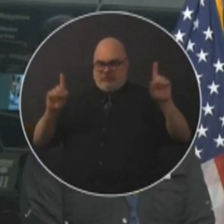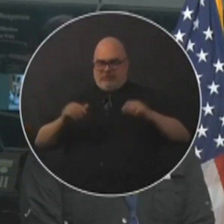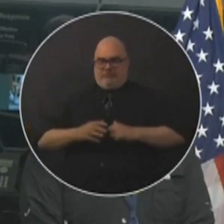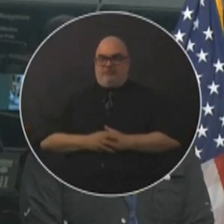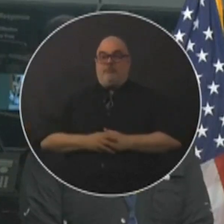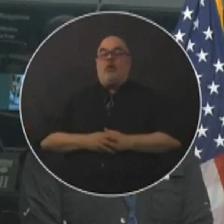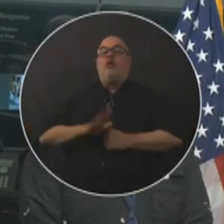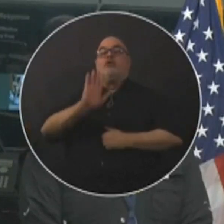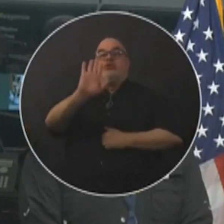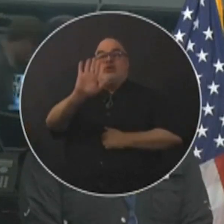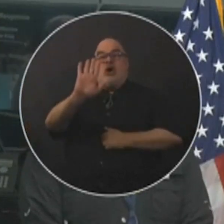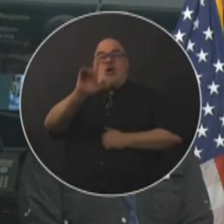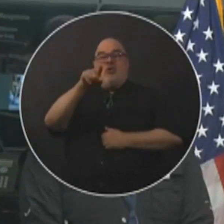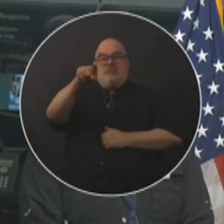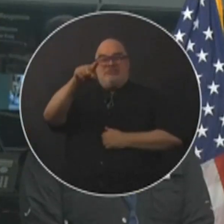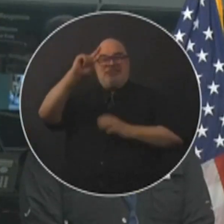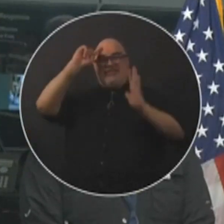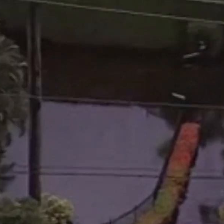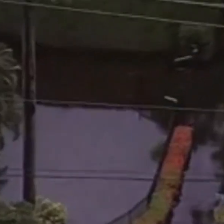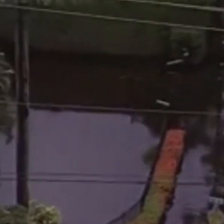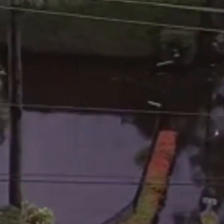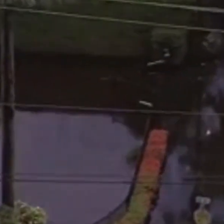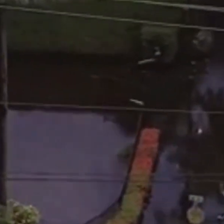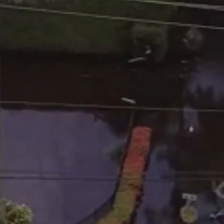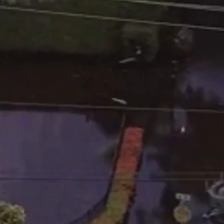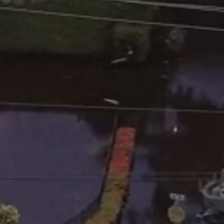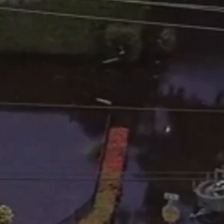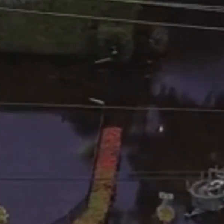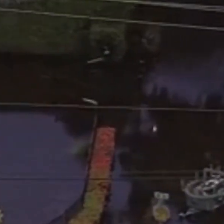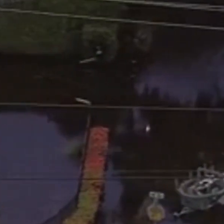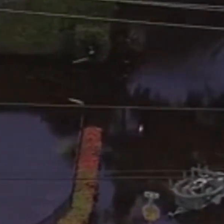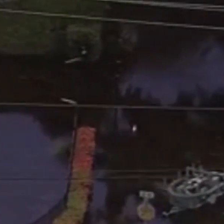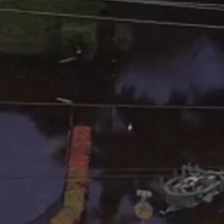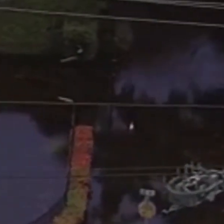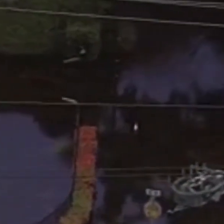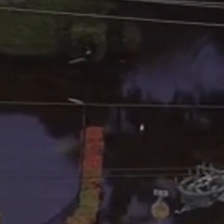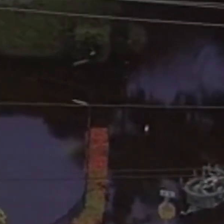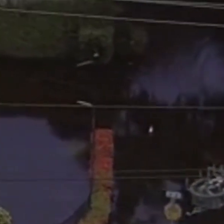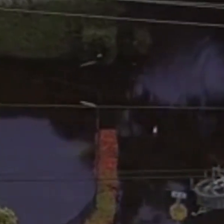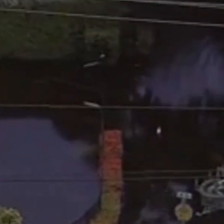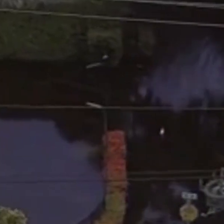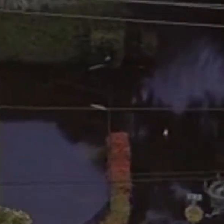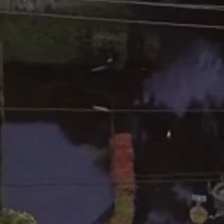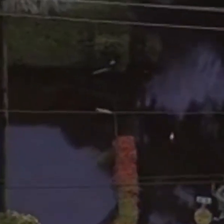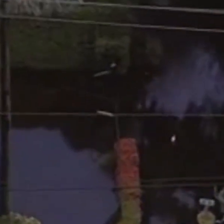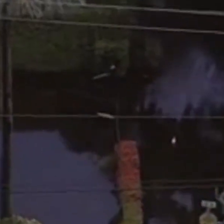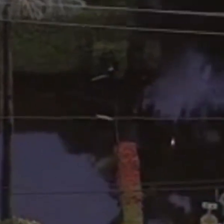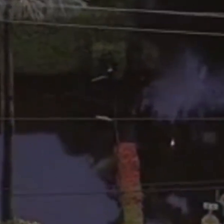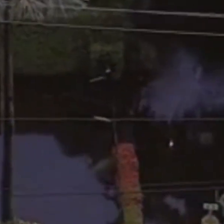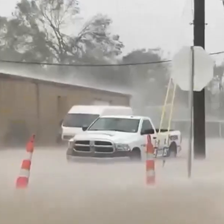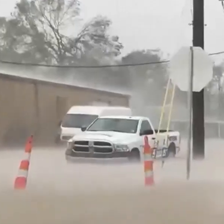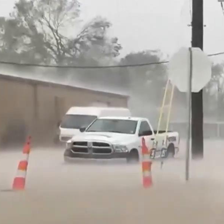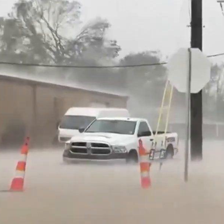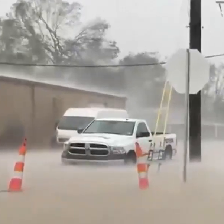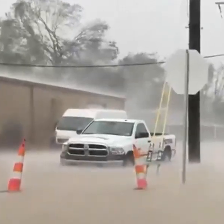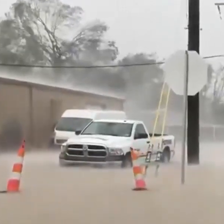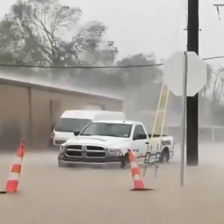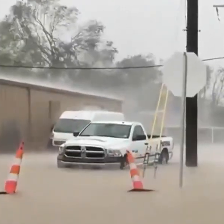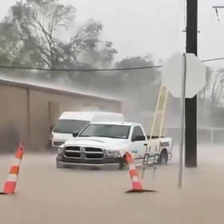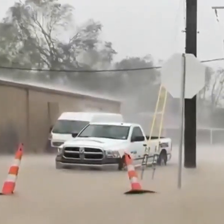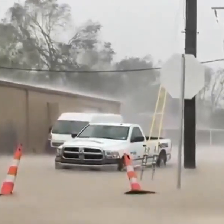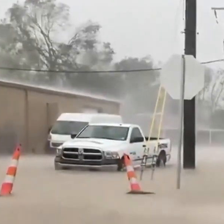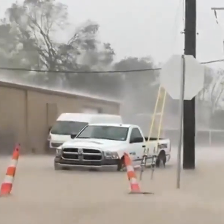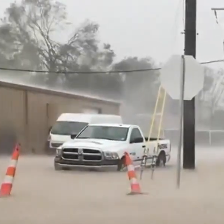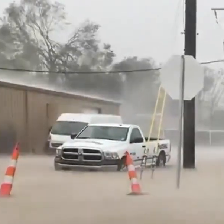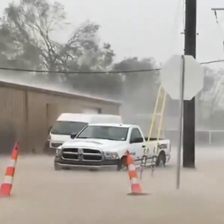So expect heavy rains, strong winds, flash flooding, storm surge, and even isolated tornadoes. Preparing for those impacts